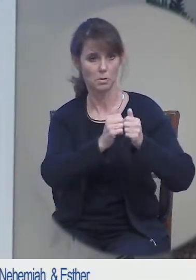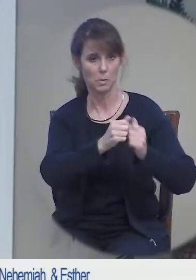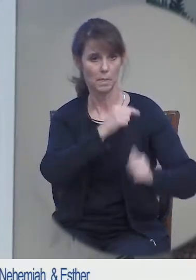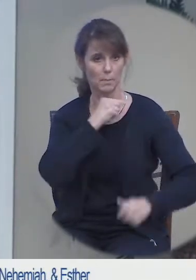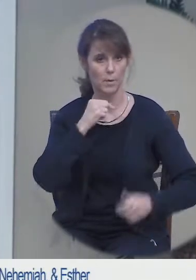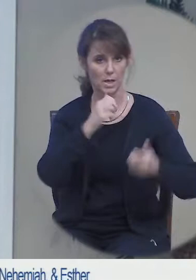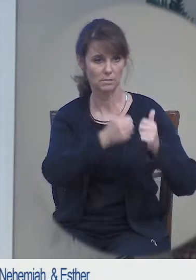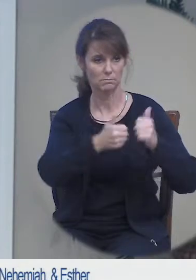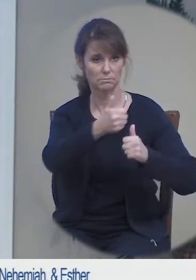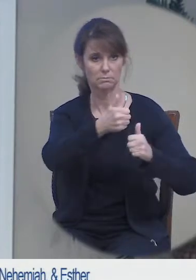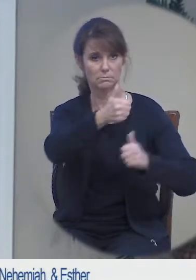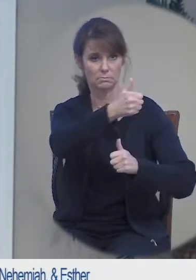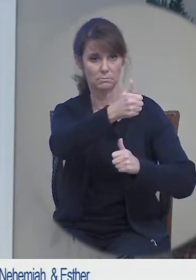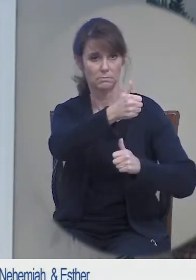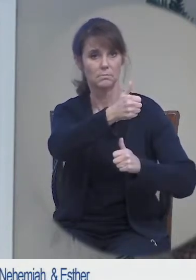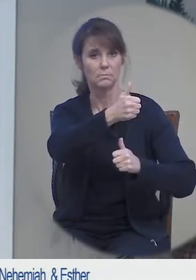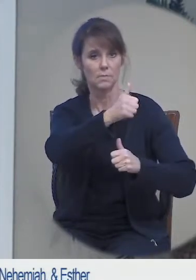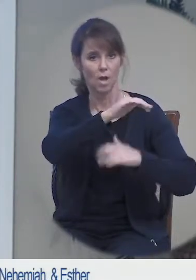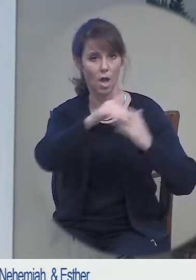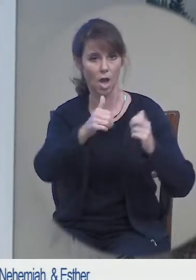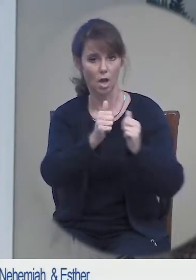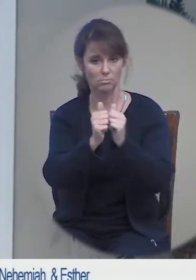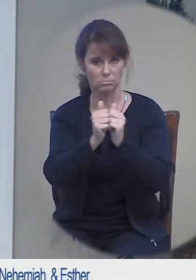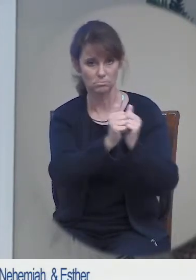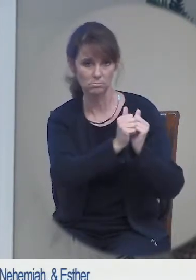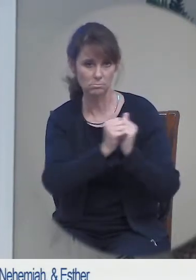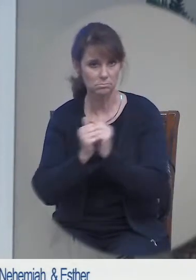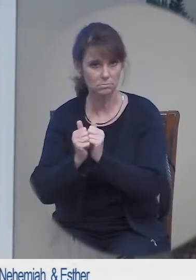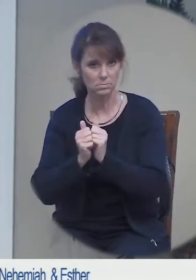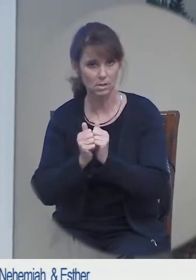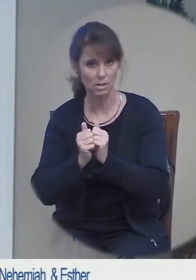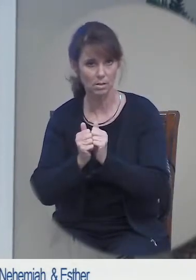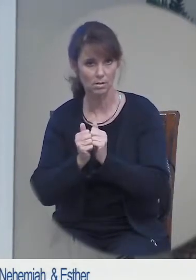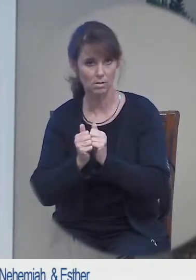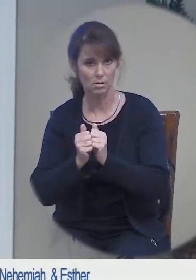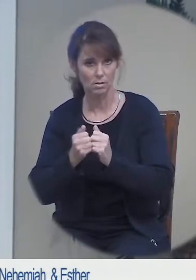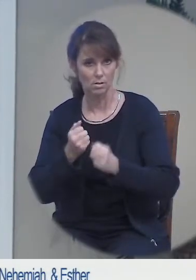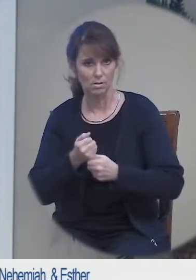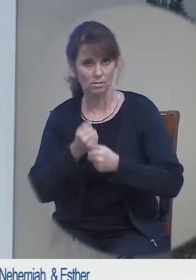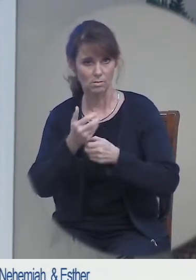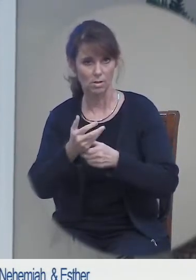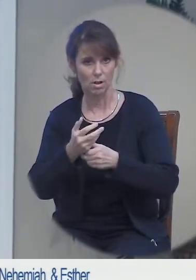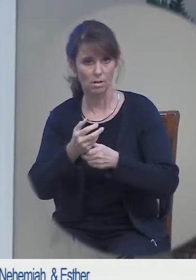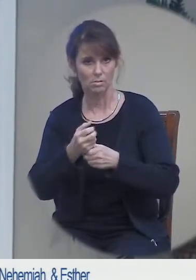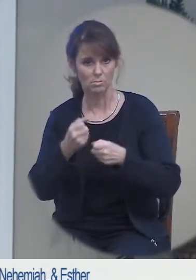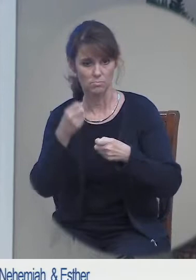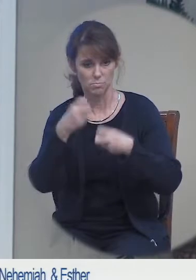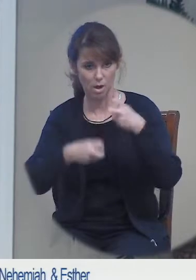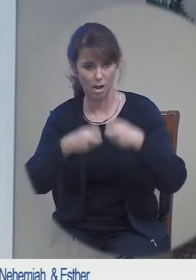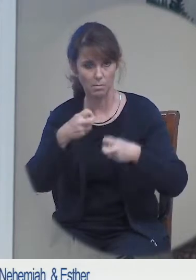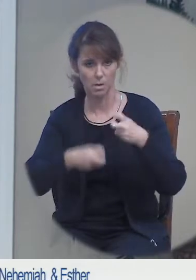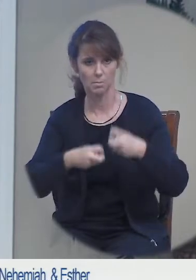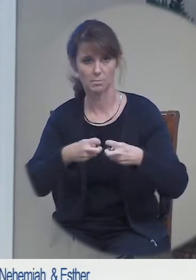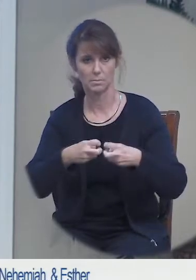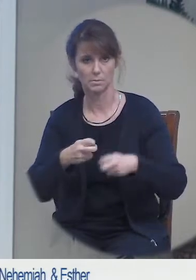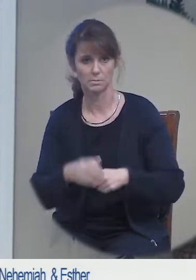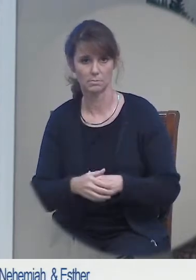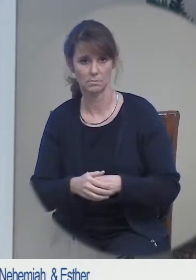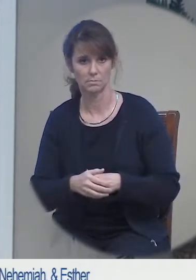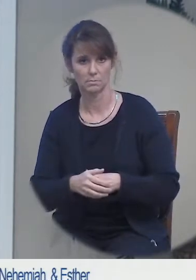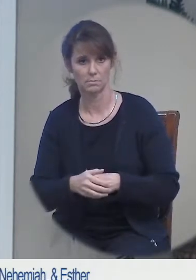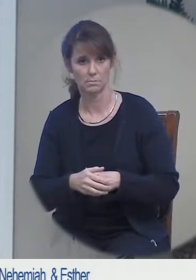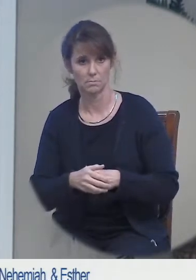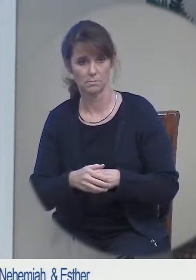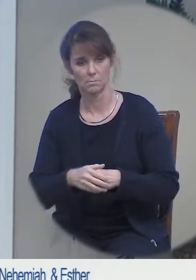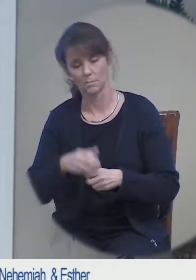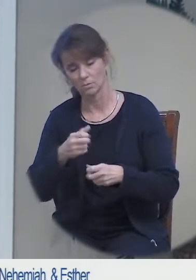in the land, and they were all working together to cause fright, and cause the work to